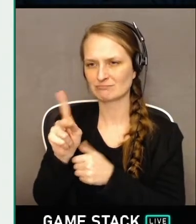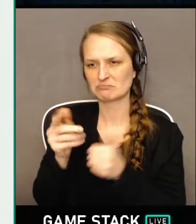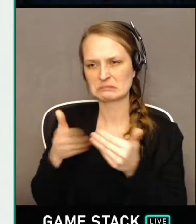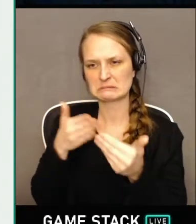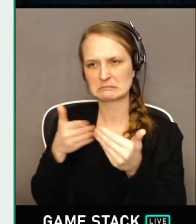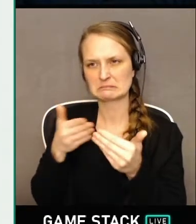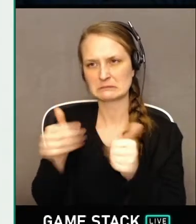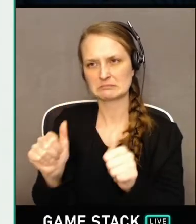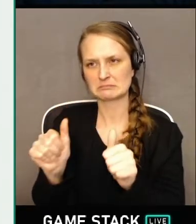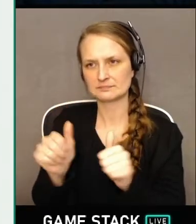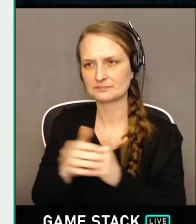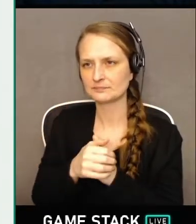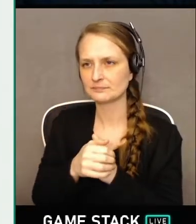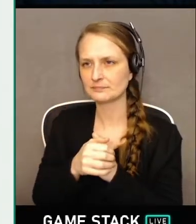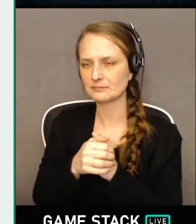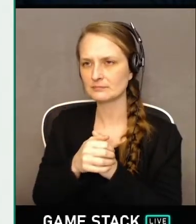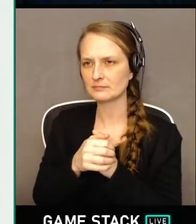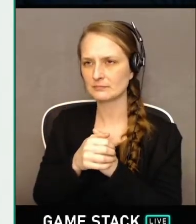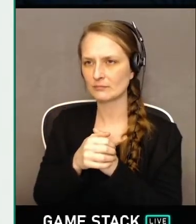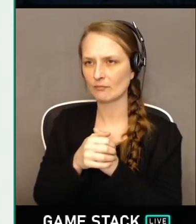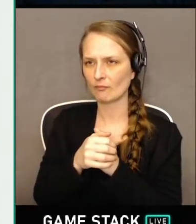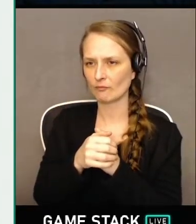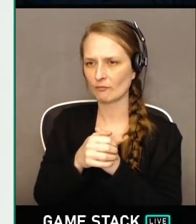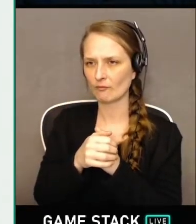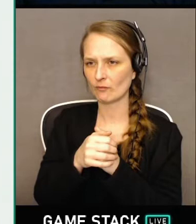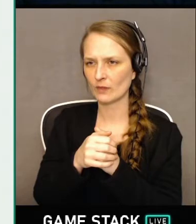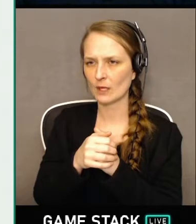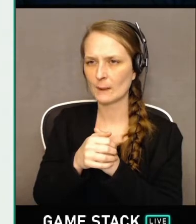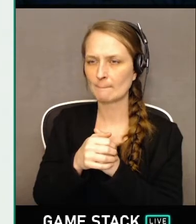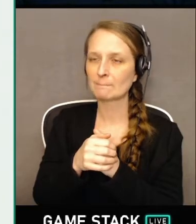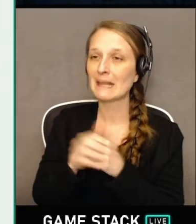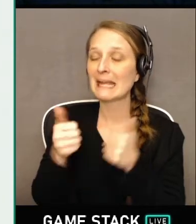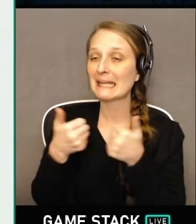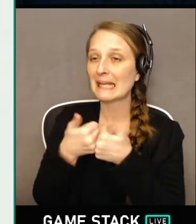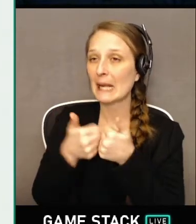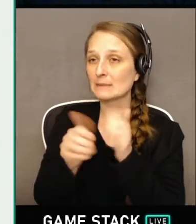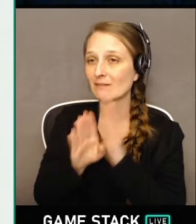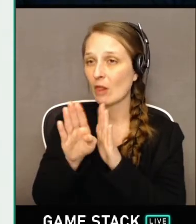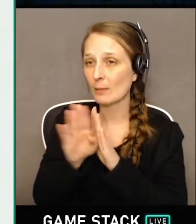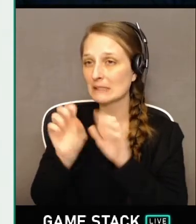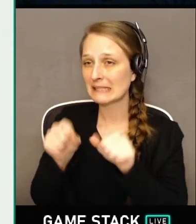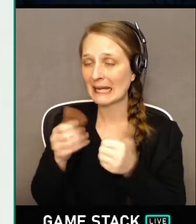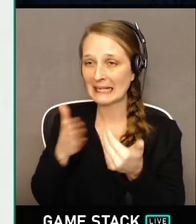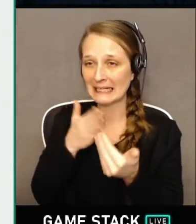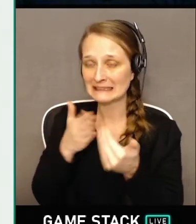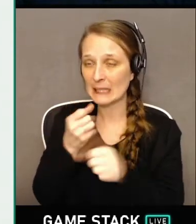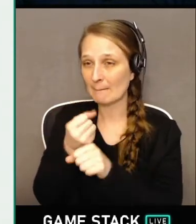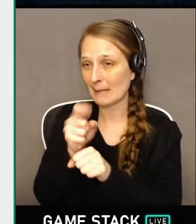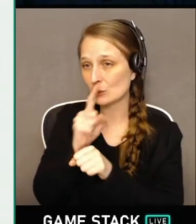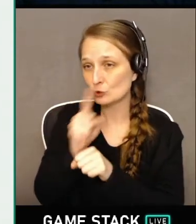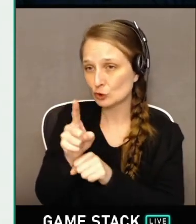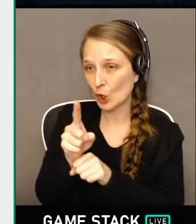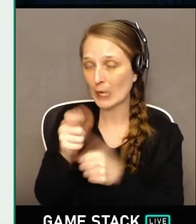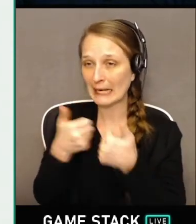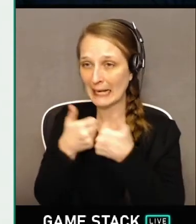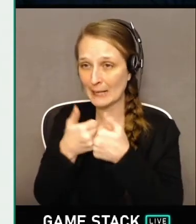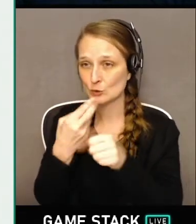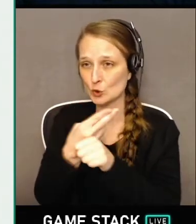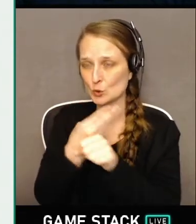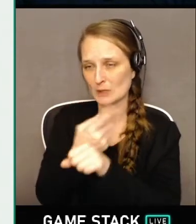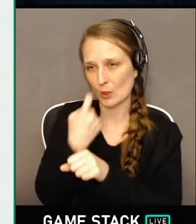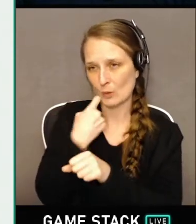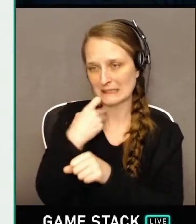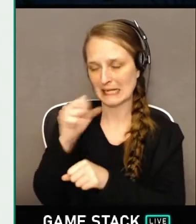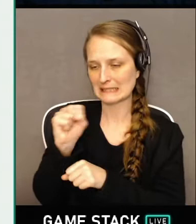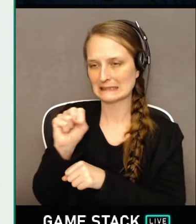By shipping the runtime DLL along with their games, game developers can easily make sure that games using the latest SDK can